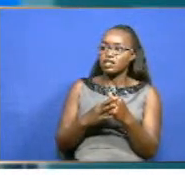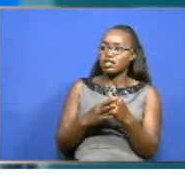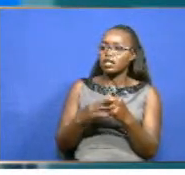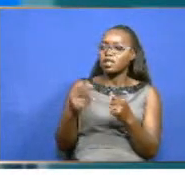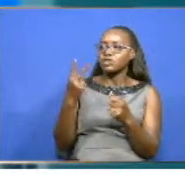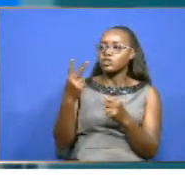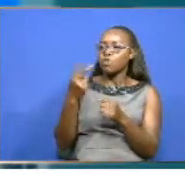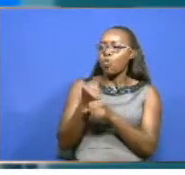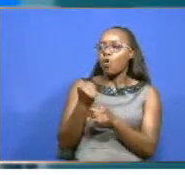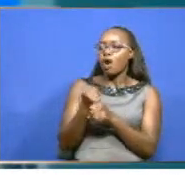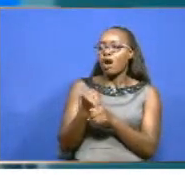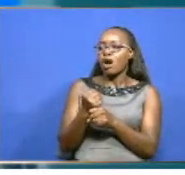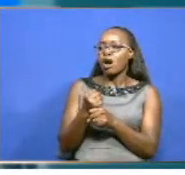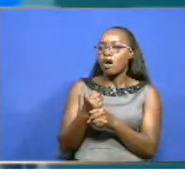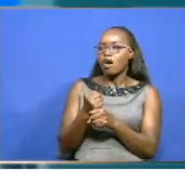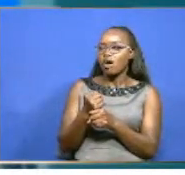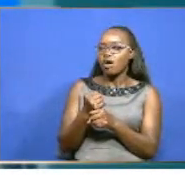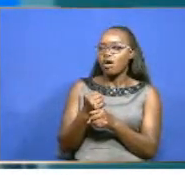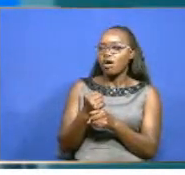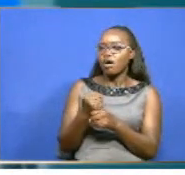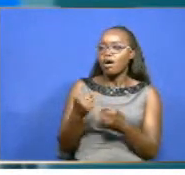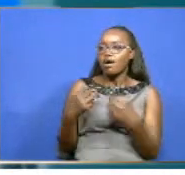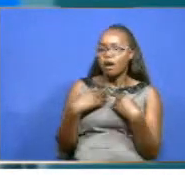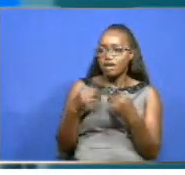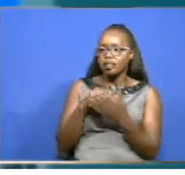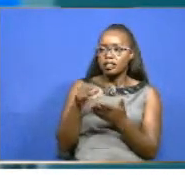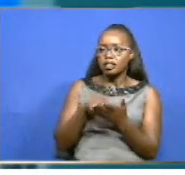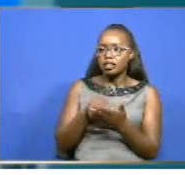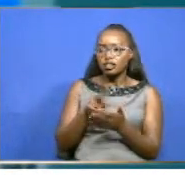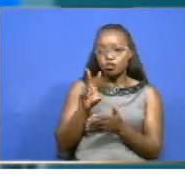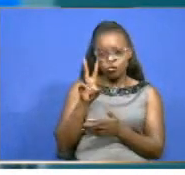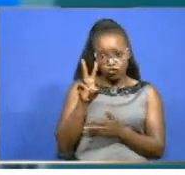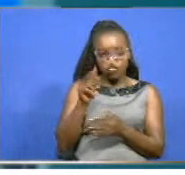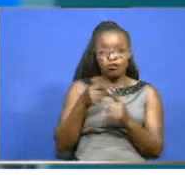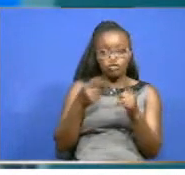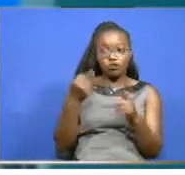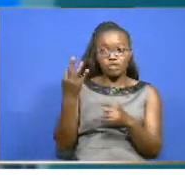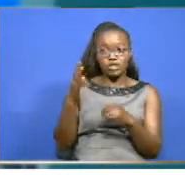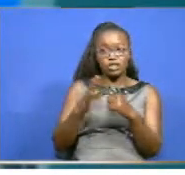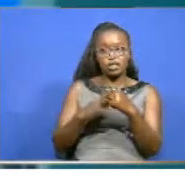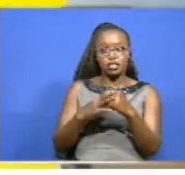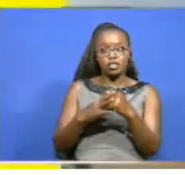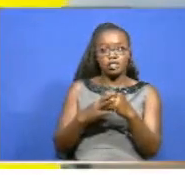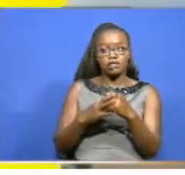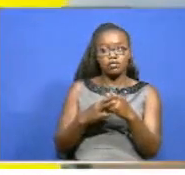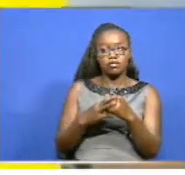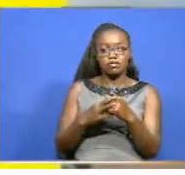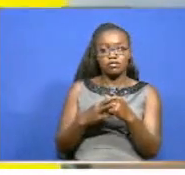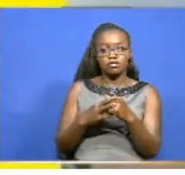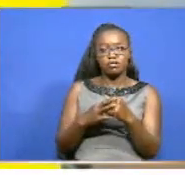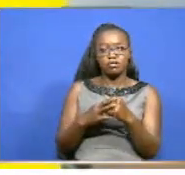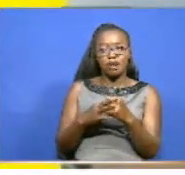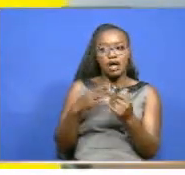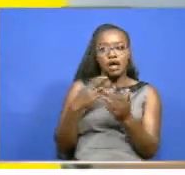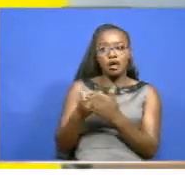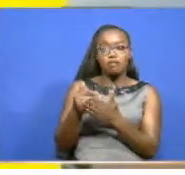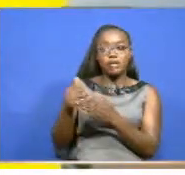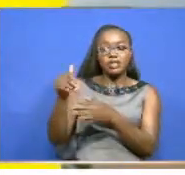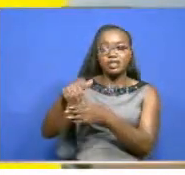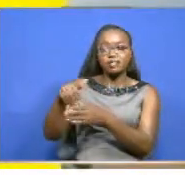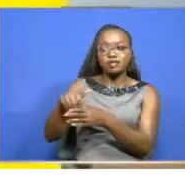are operational. I'm talking of health centers. Out of 38? Are operational. yet money was invested